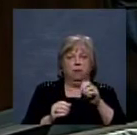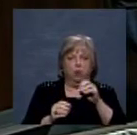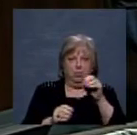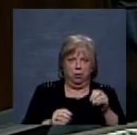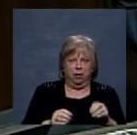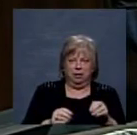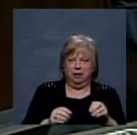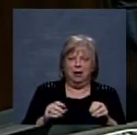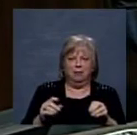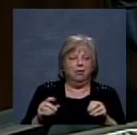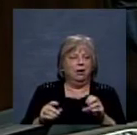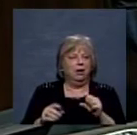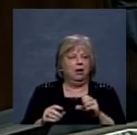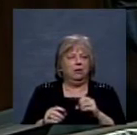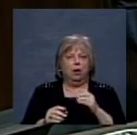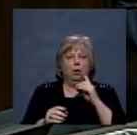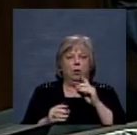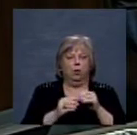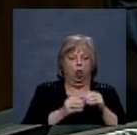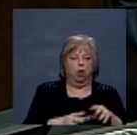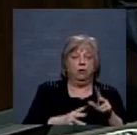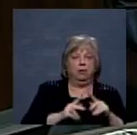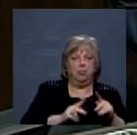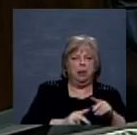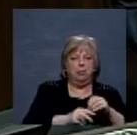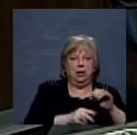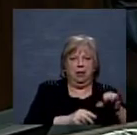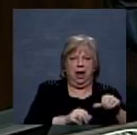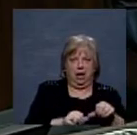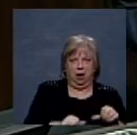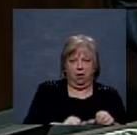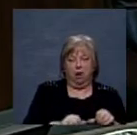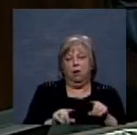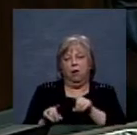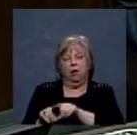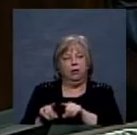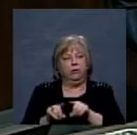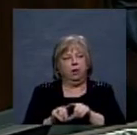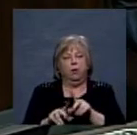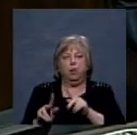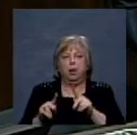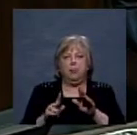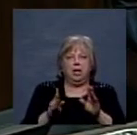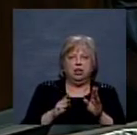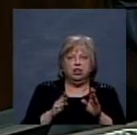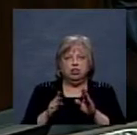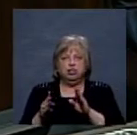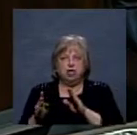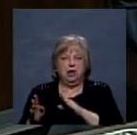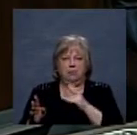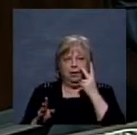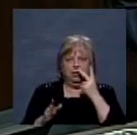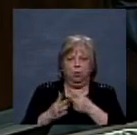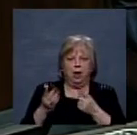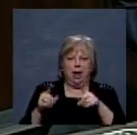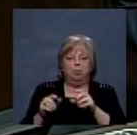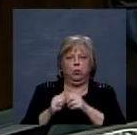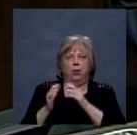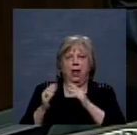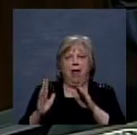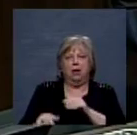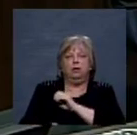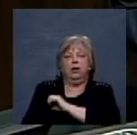to, you know, we're losing people over there, we're also, there's a population shift. If you look at what happened with the Housing Authority